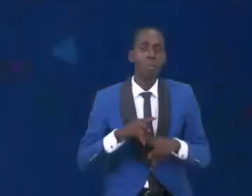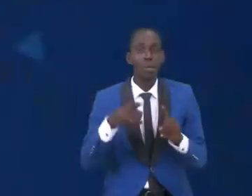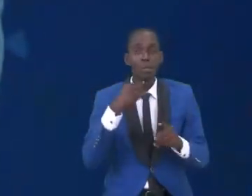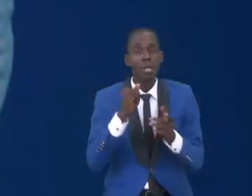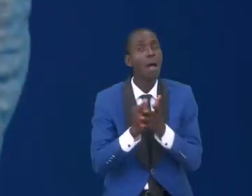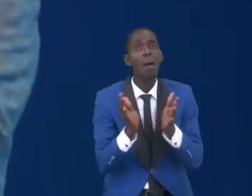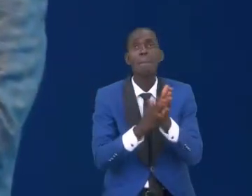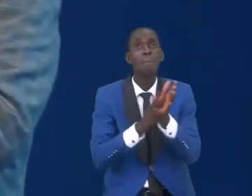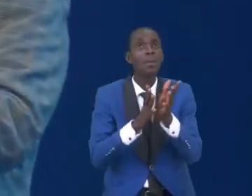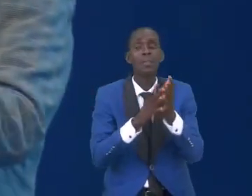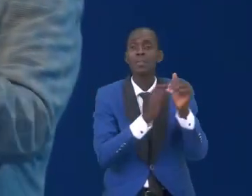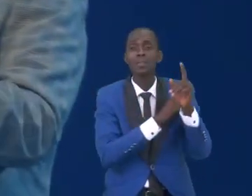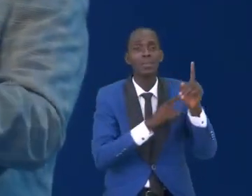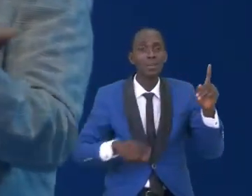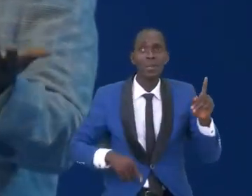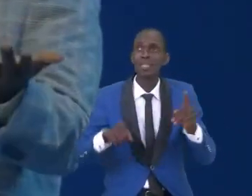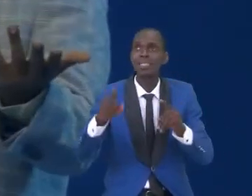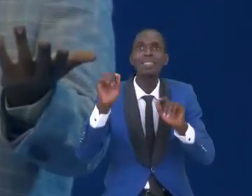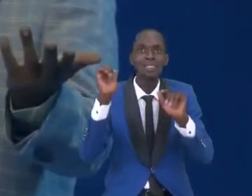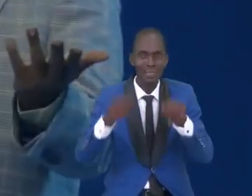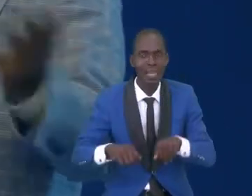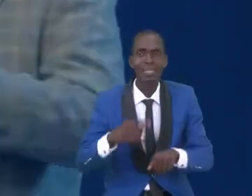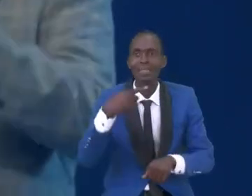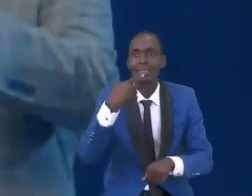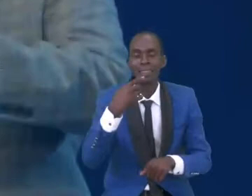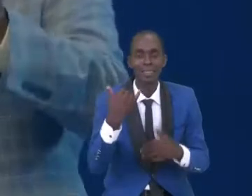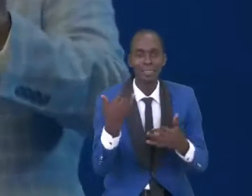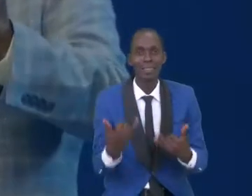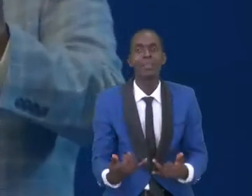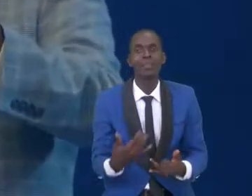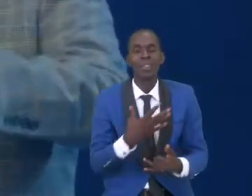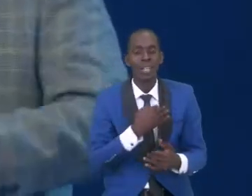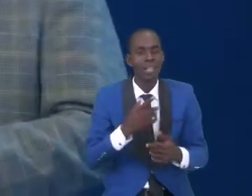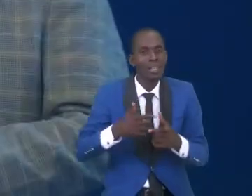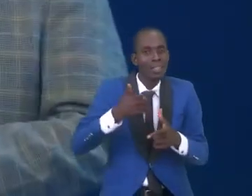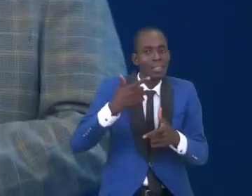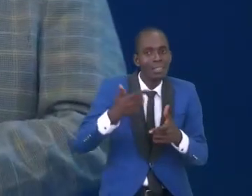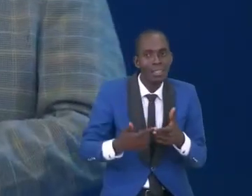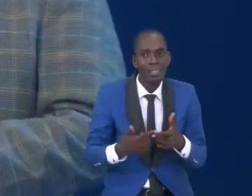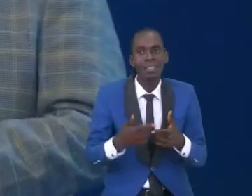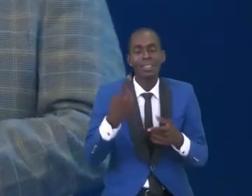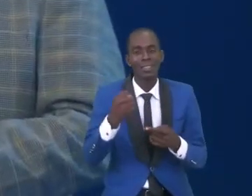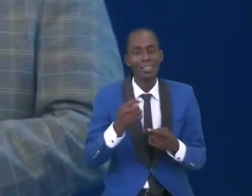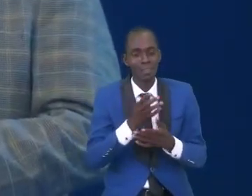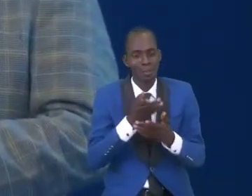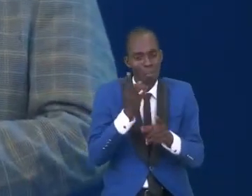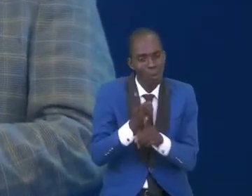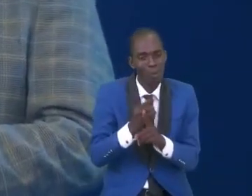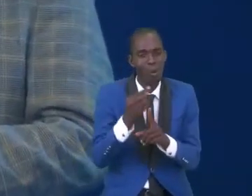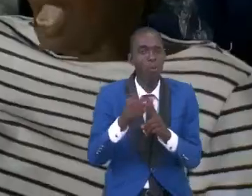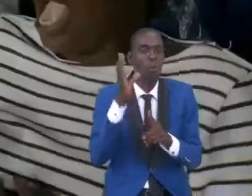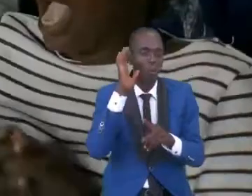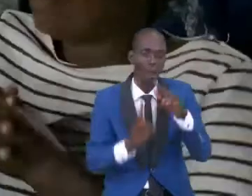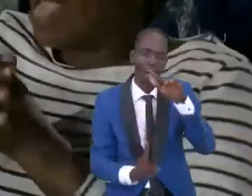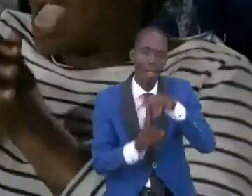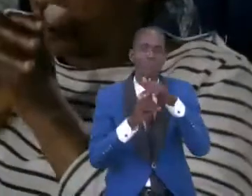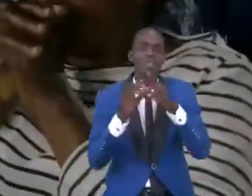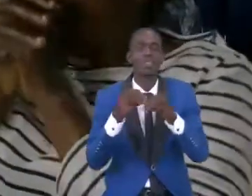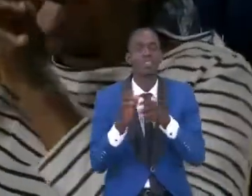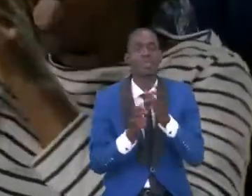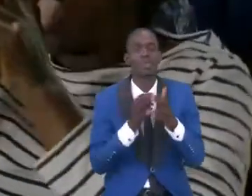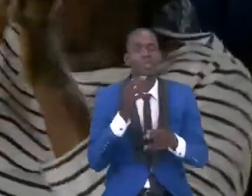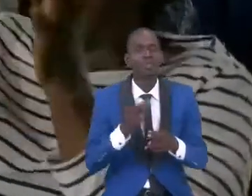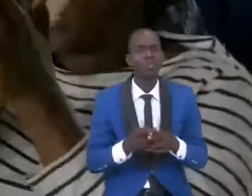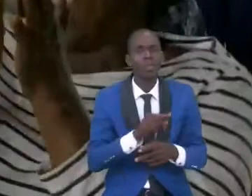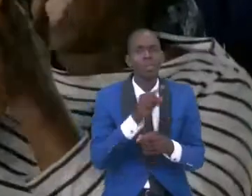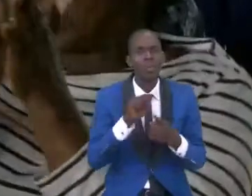the Lord, he has started speaking, and then the right word will come out. And when you